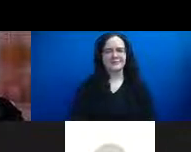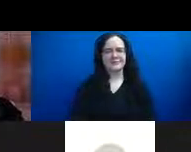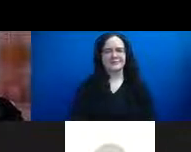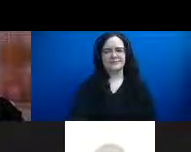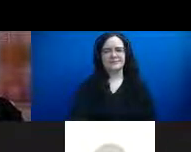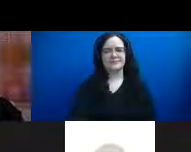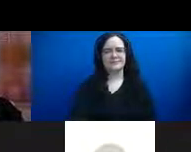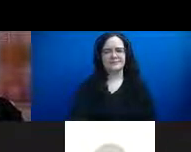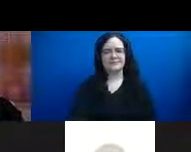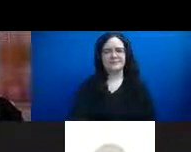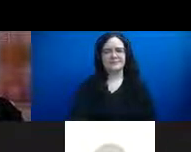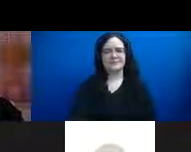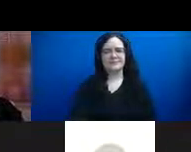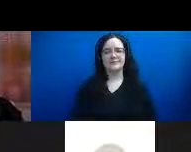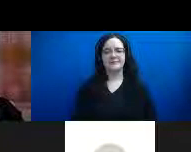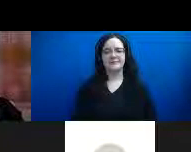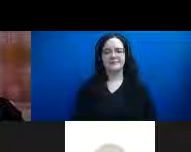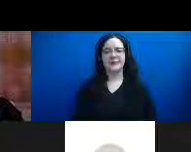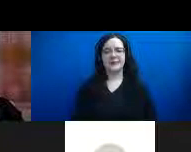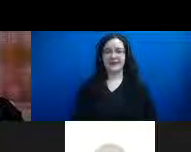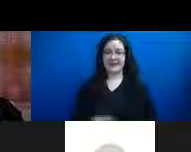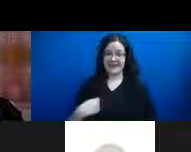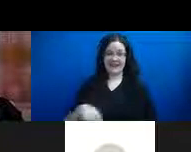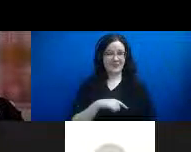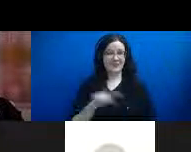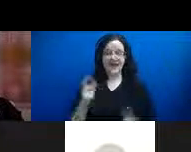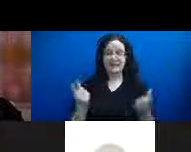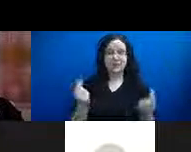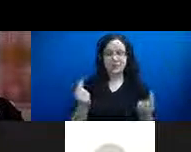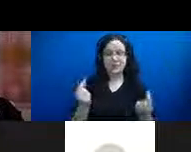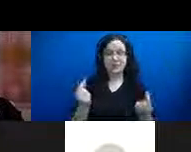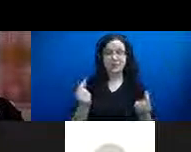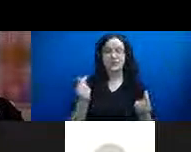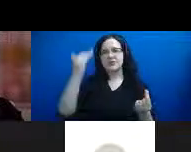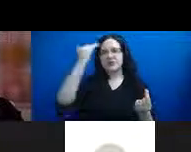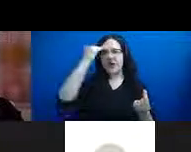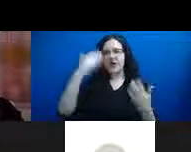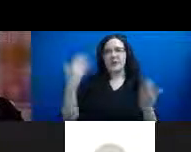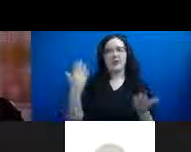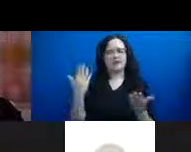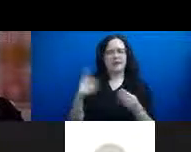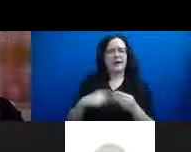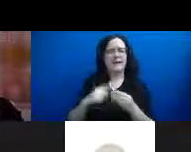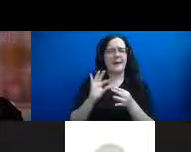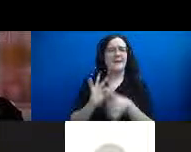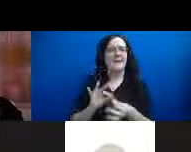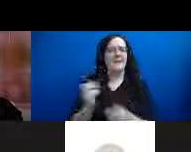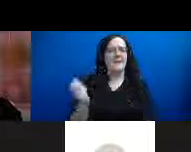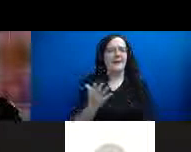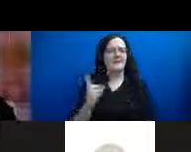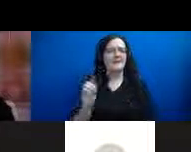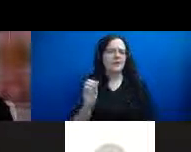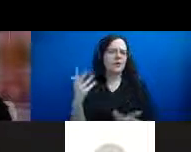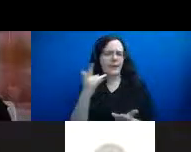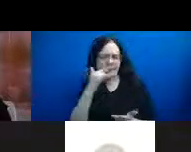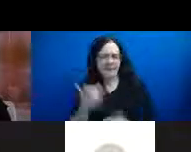And what do we need to know regarding gambling disorder, what that looks like, and then